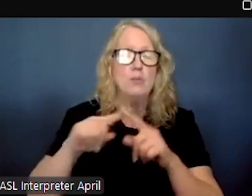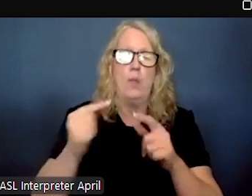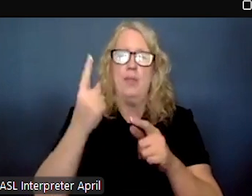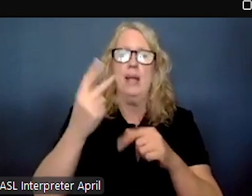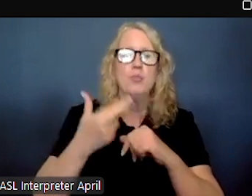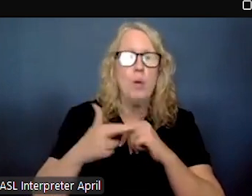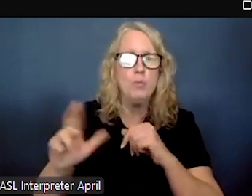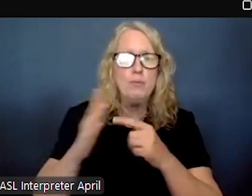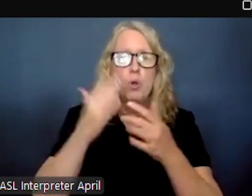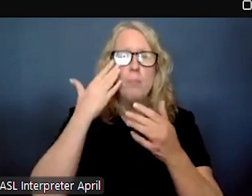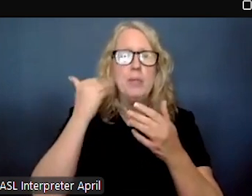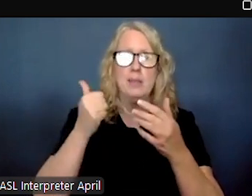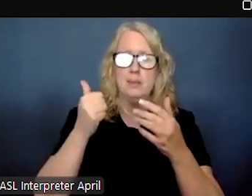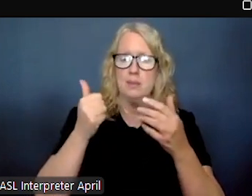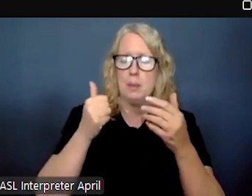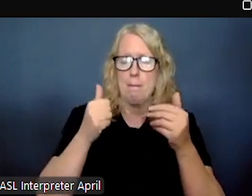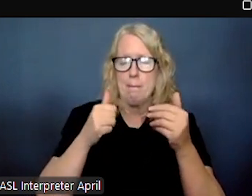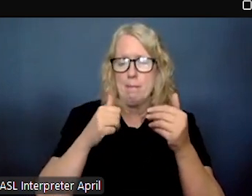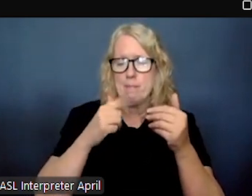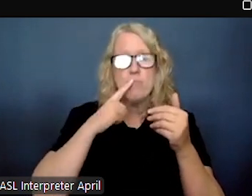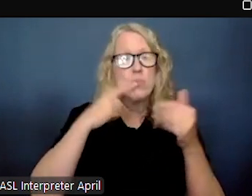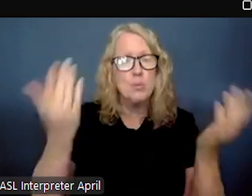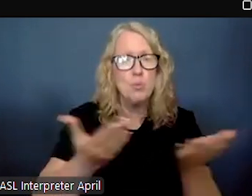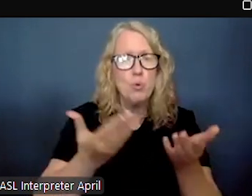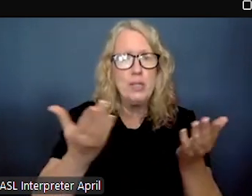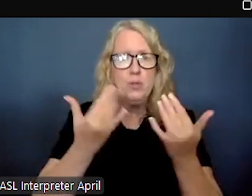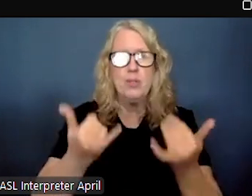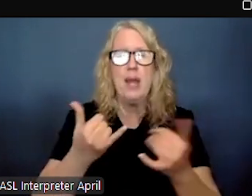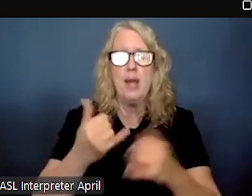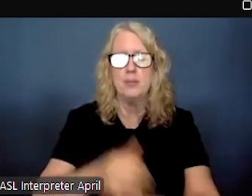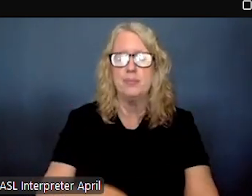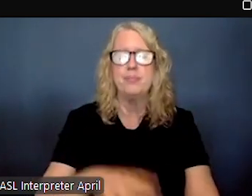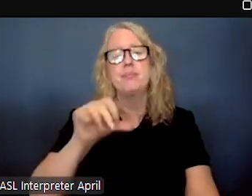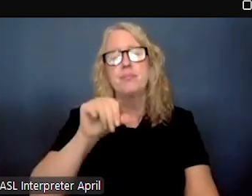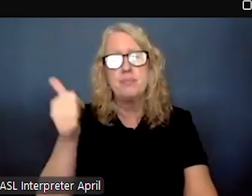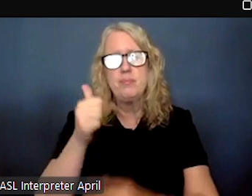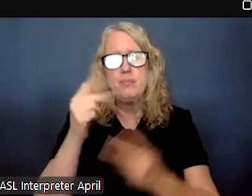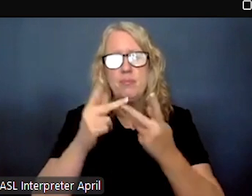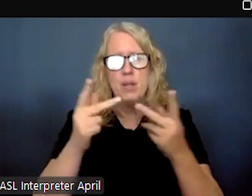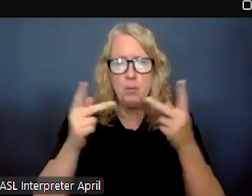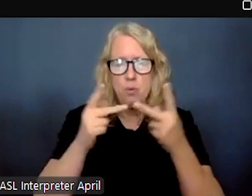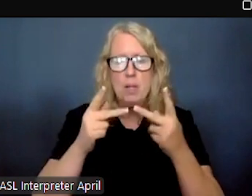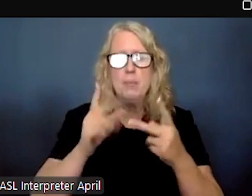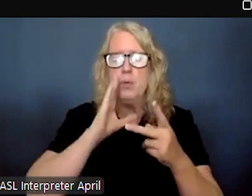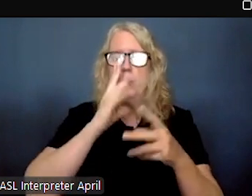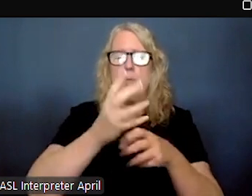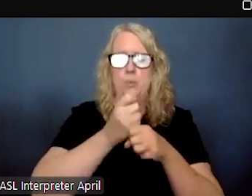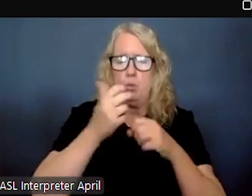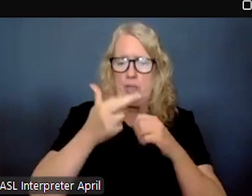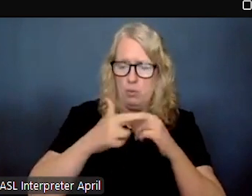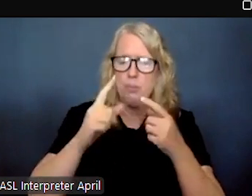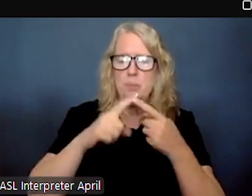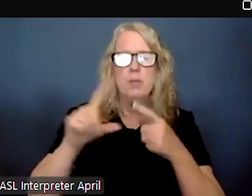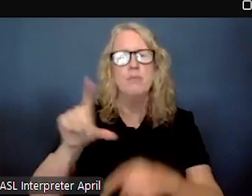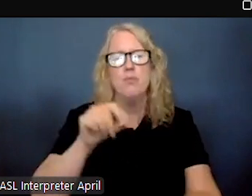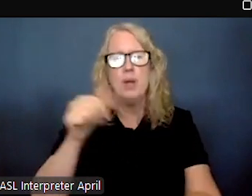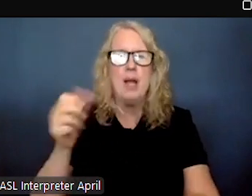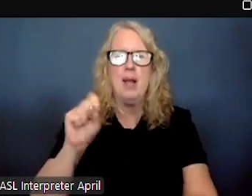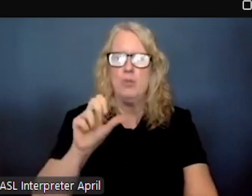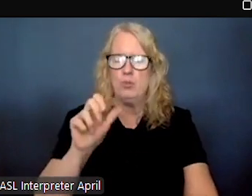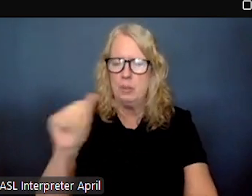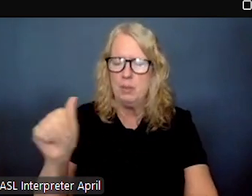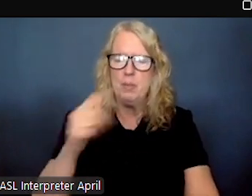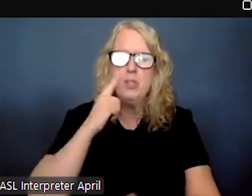source because we are here now. And then other places that we'll get referrals from are other substance abuse